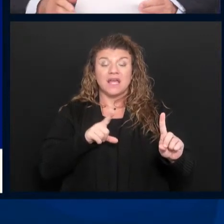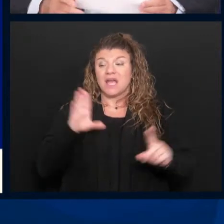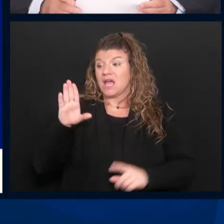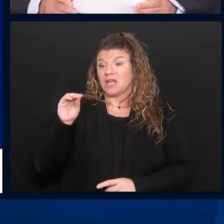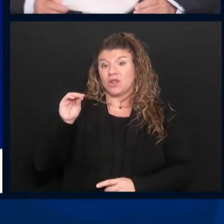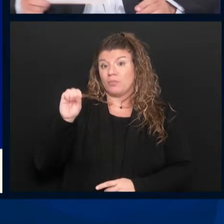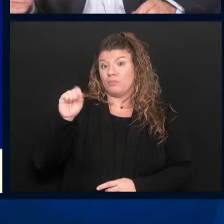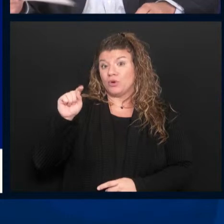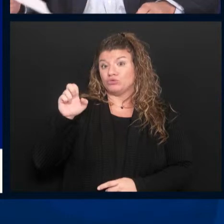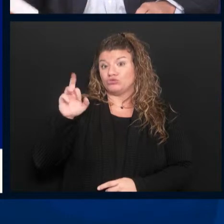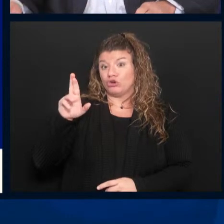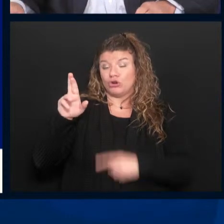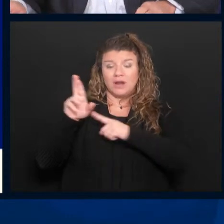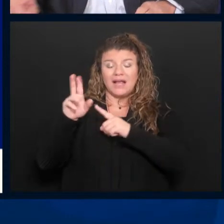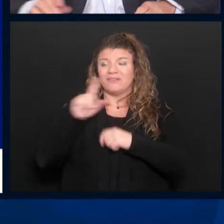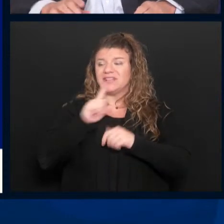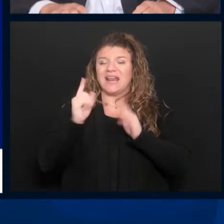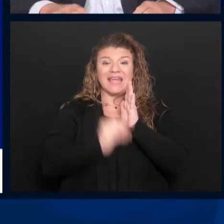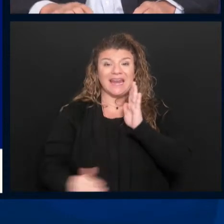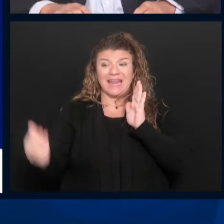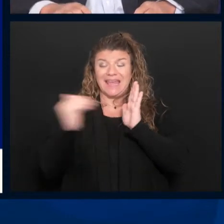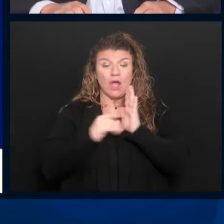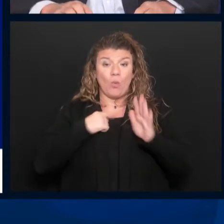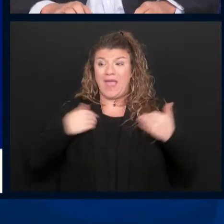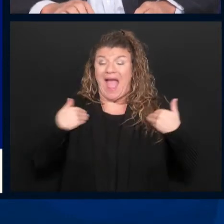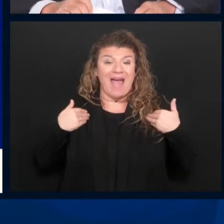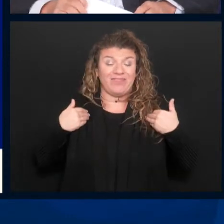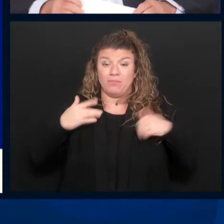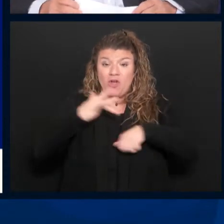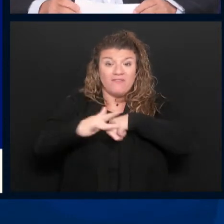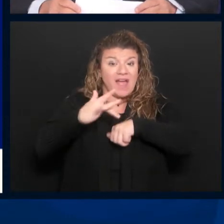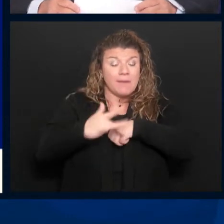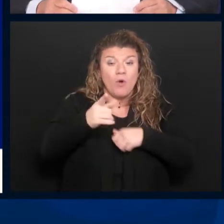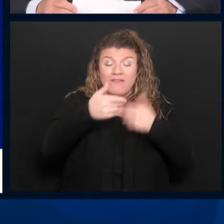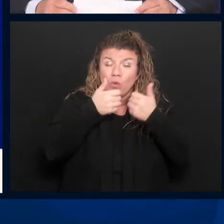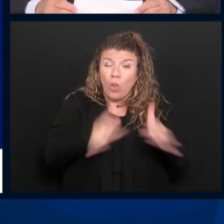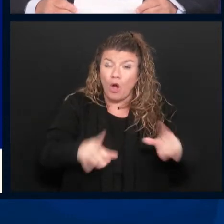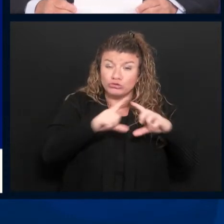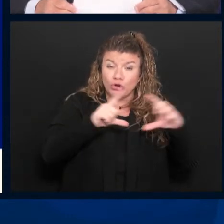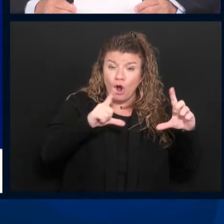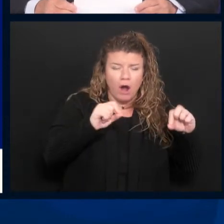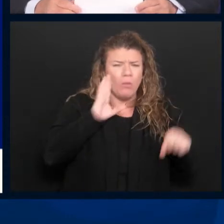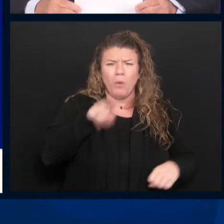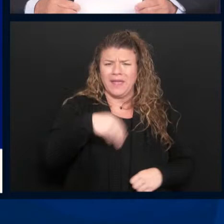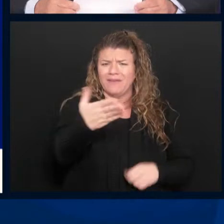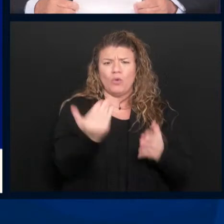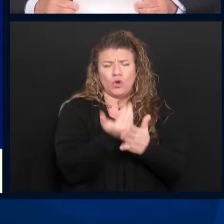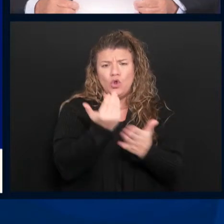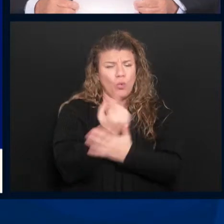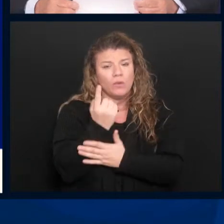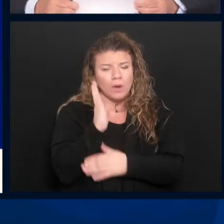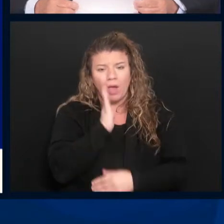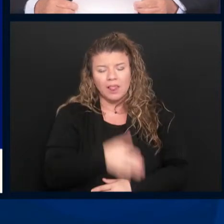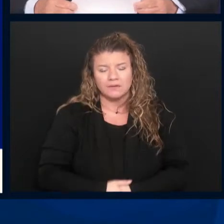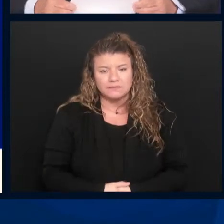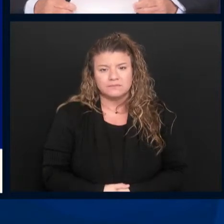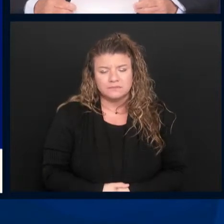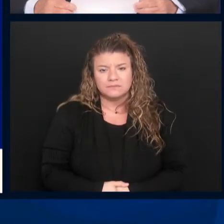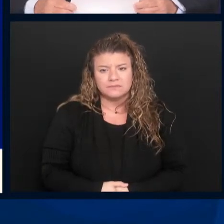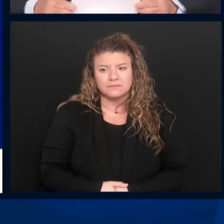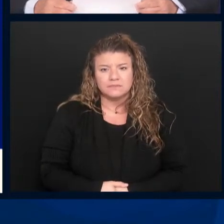booster shots, like I said over and over, are available right now. If you've lost your card, we'll get you a new one. And